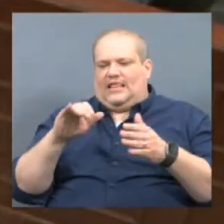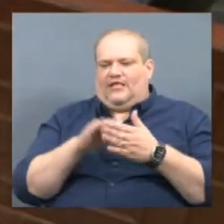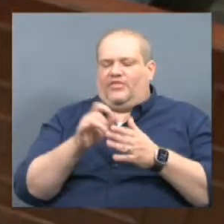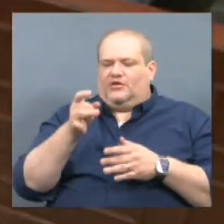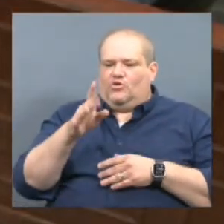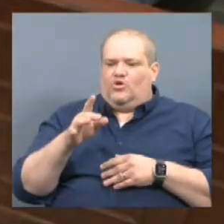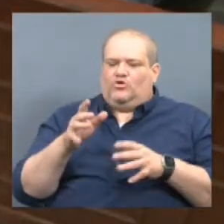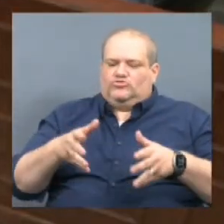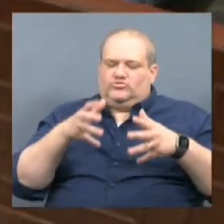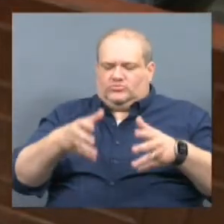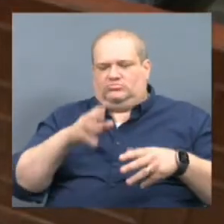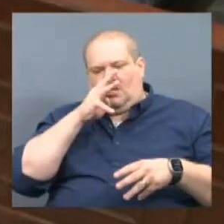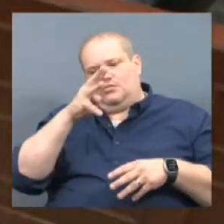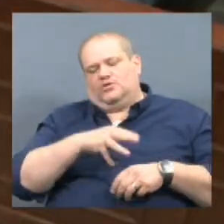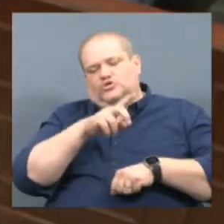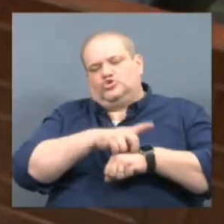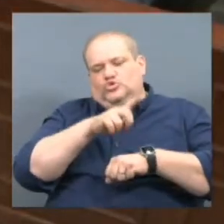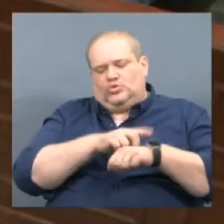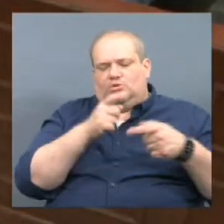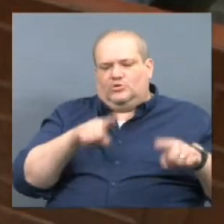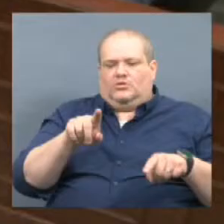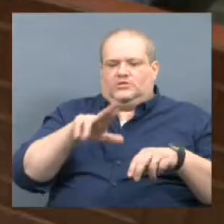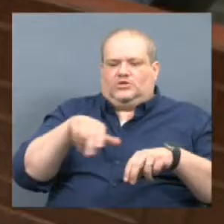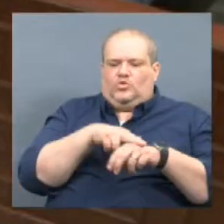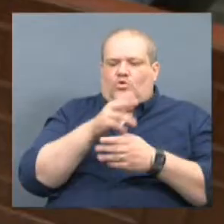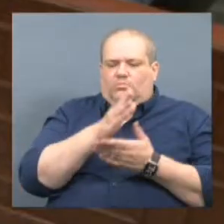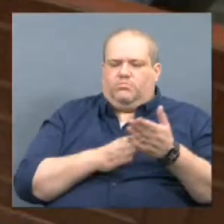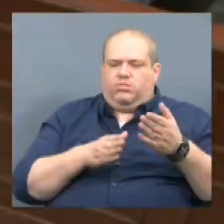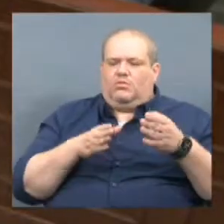gross dereliction of duty to occur as a normal course of business